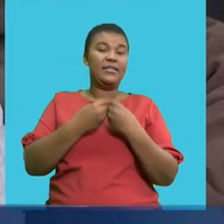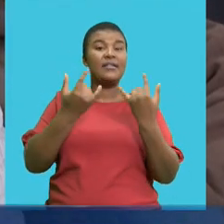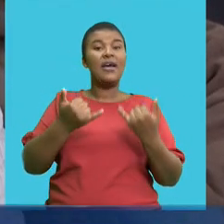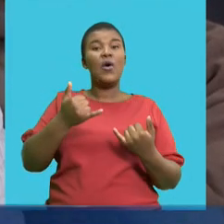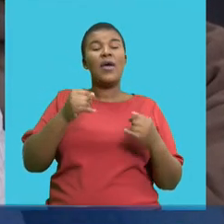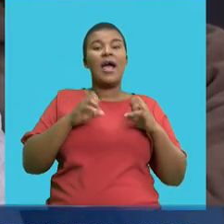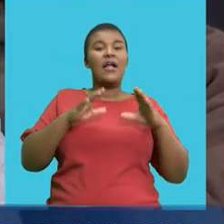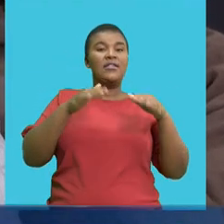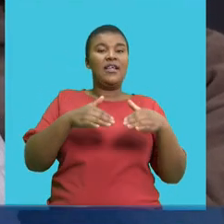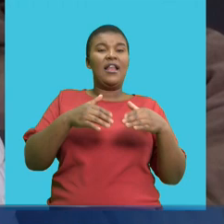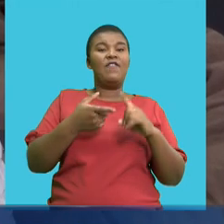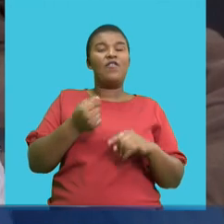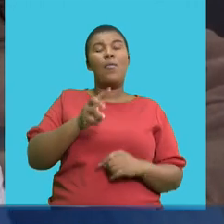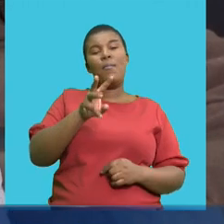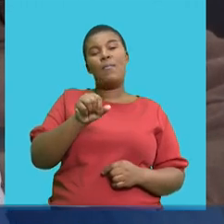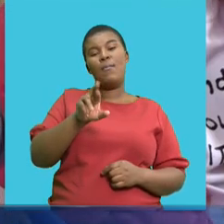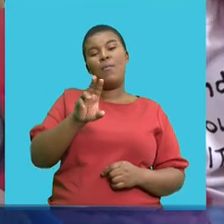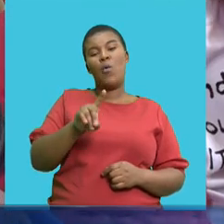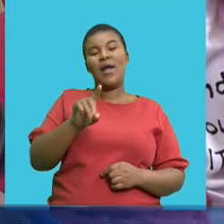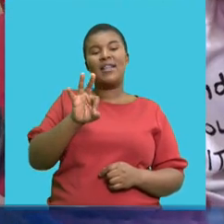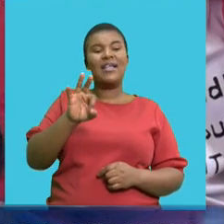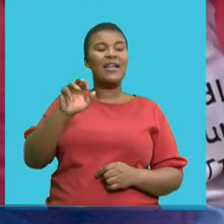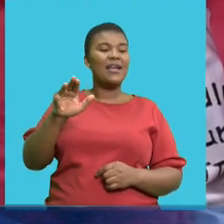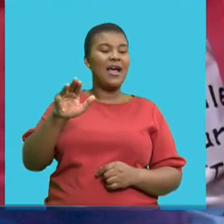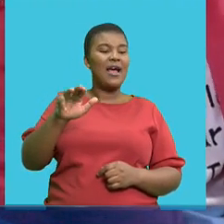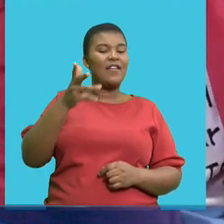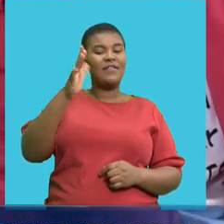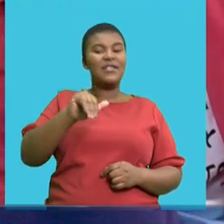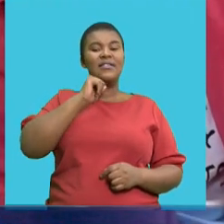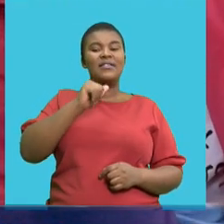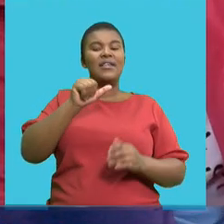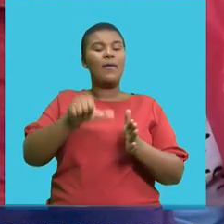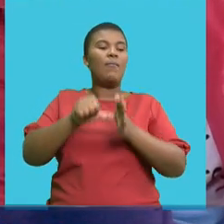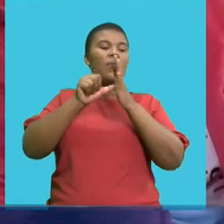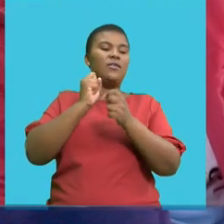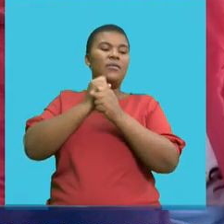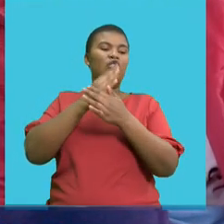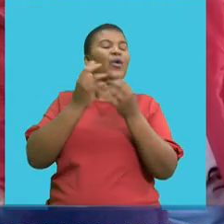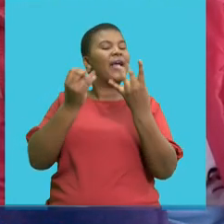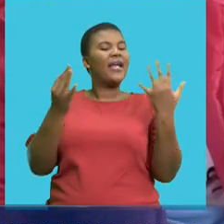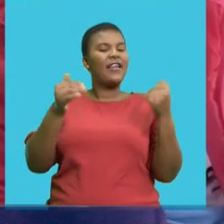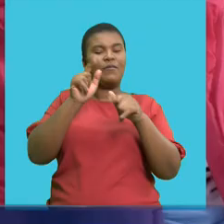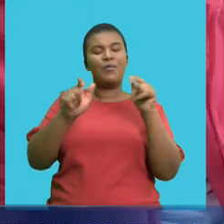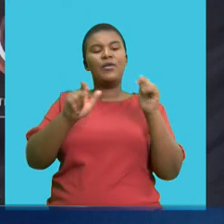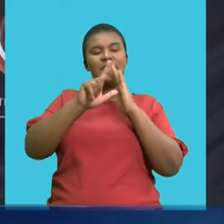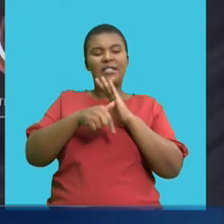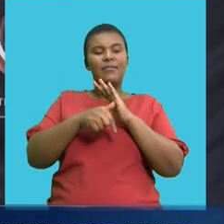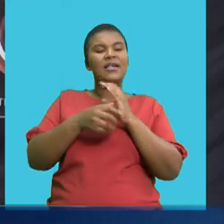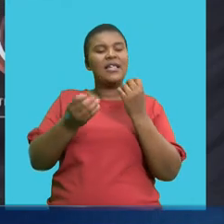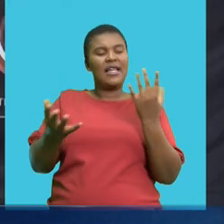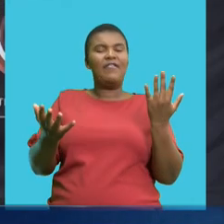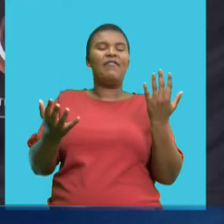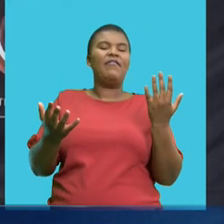kwa 39 lapho ke bekubanjelwe khona lo mcimbi lithi ke kusemqoka ukunika abantu abakhubazekile ithuba ukuze ke